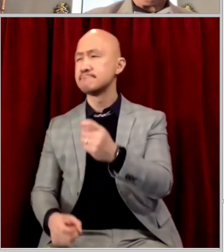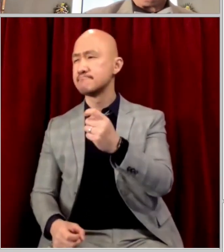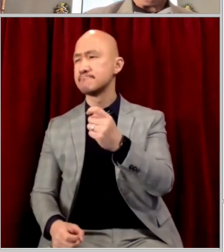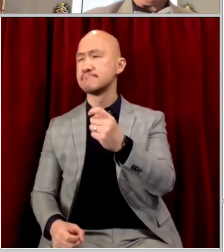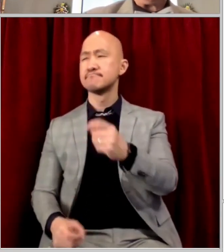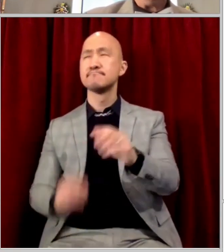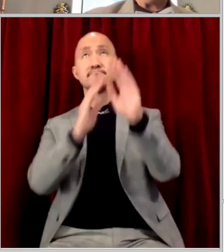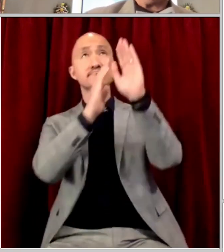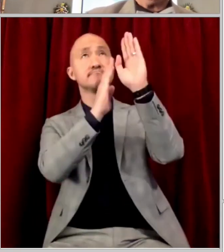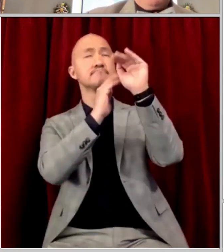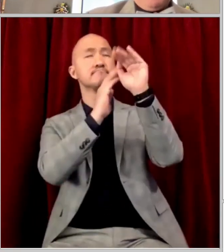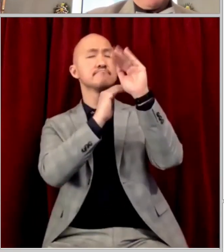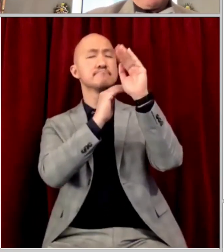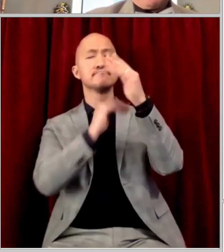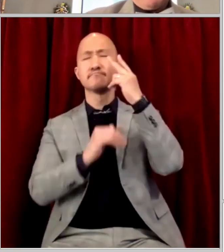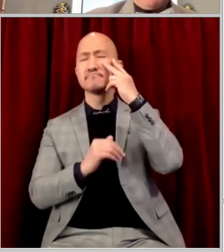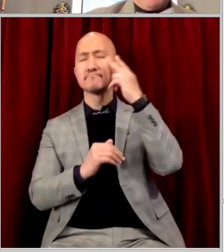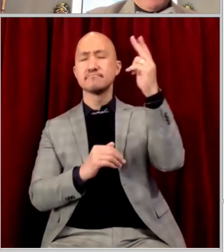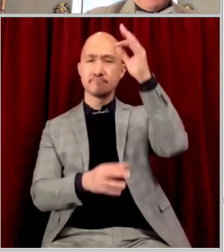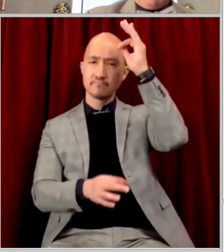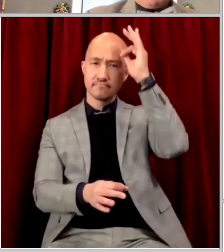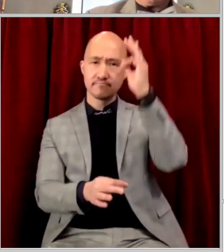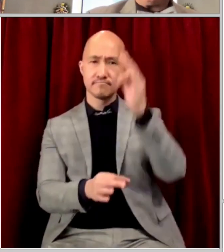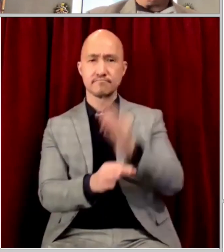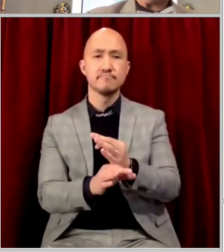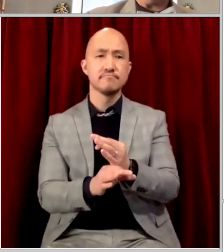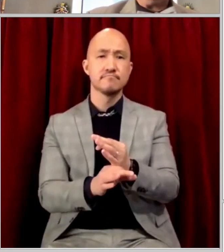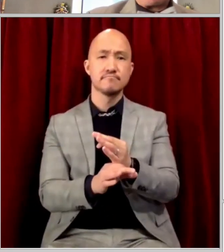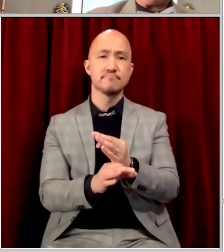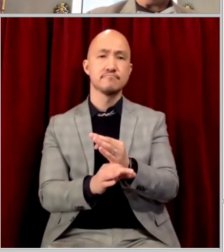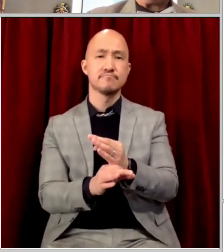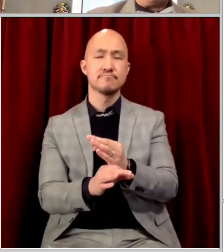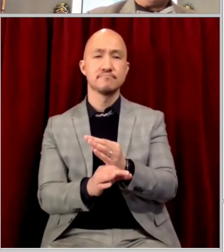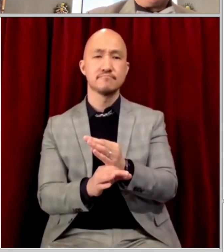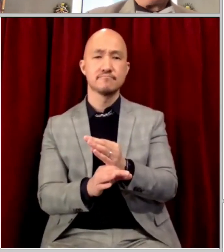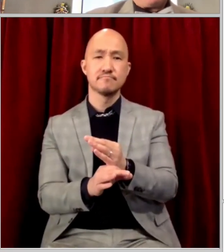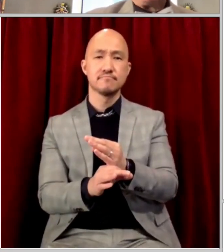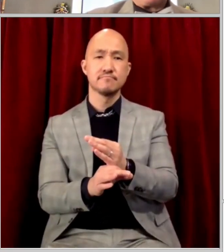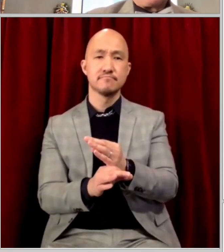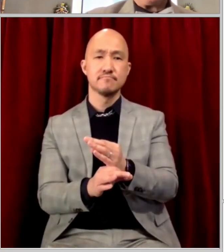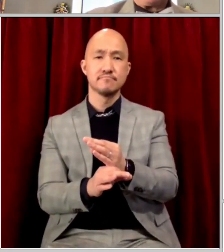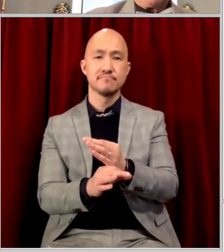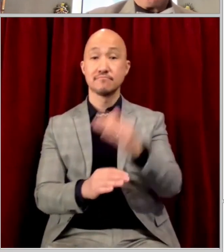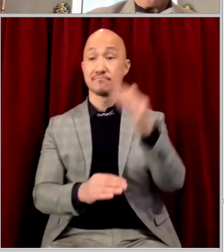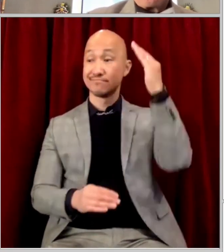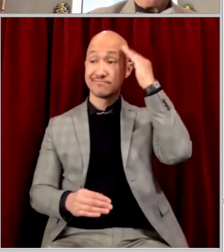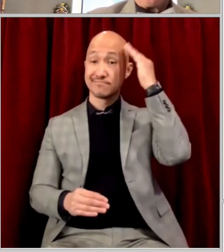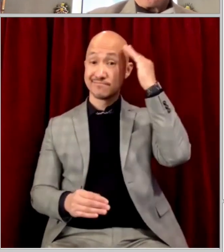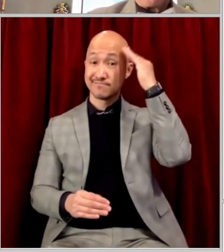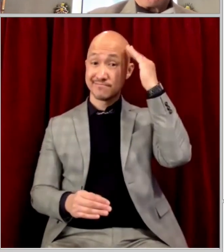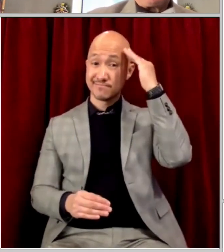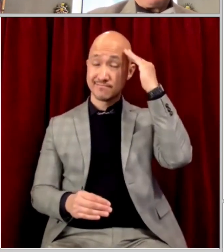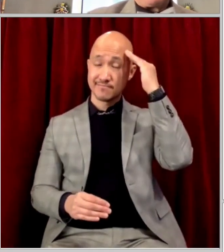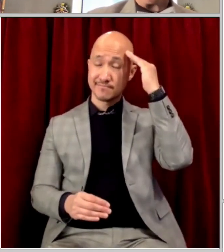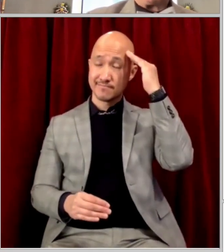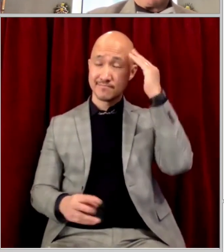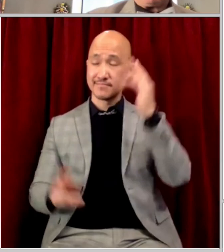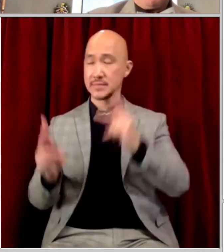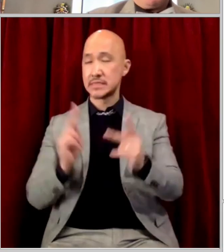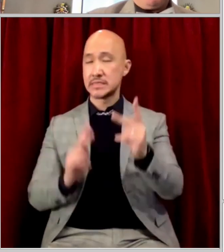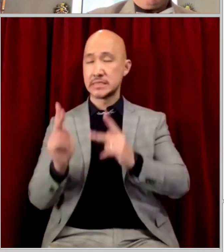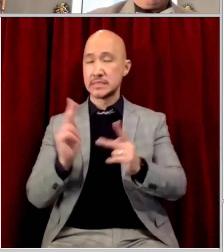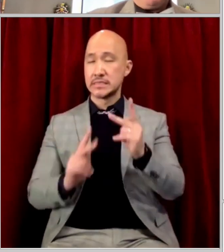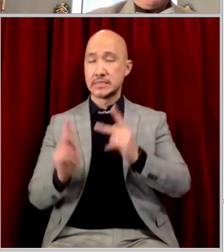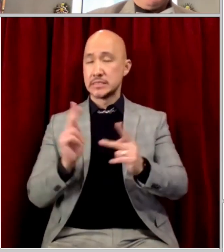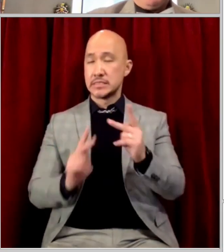can see that you are the answer. Because we know that man's answer is not the